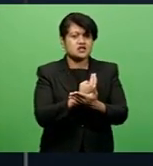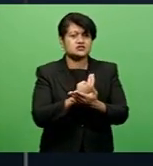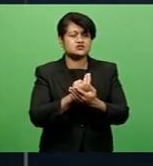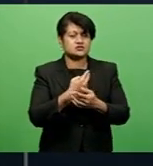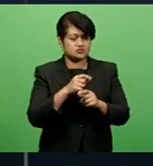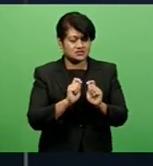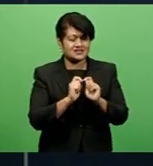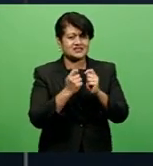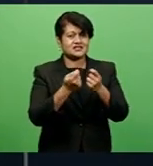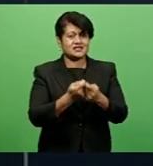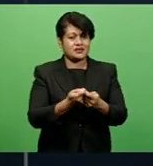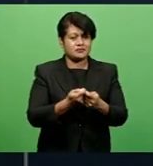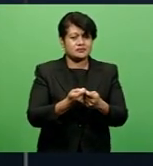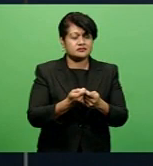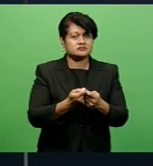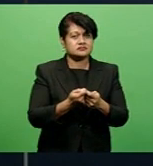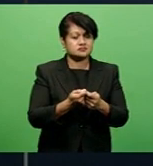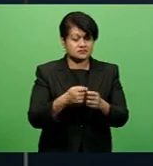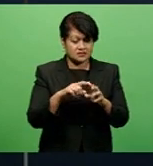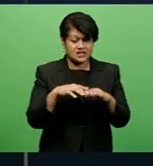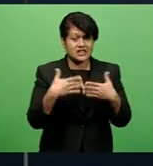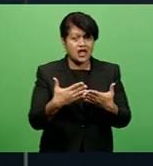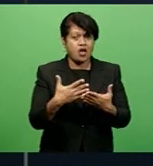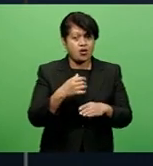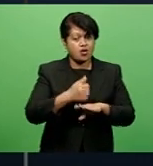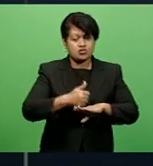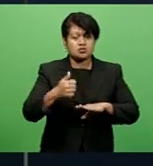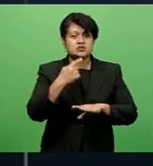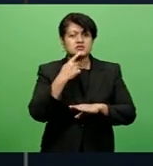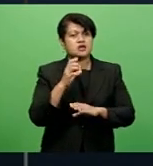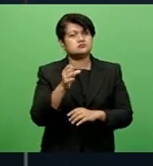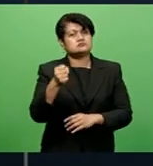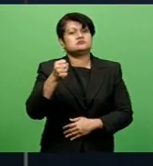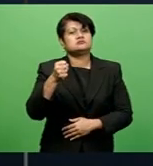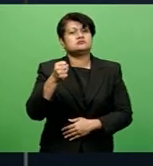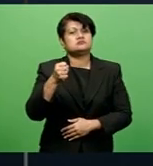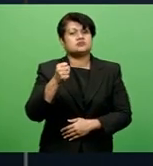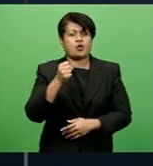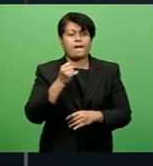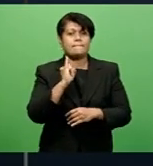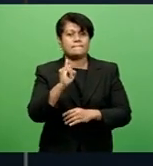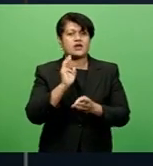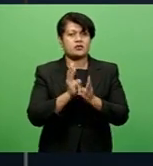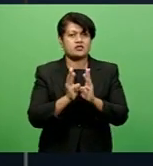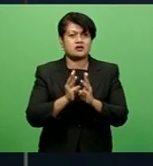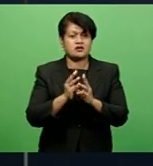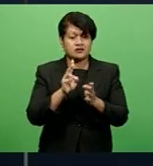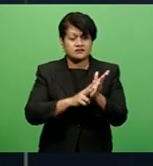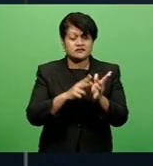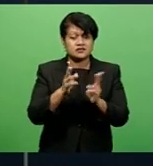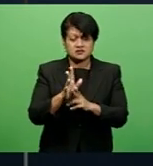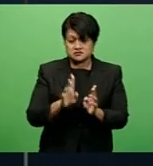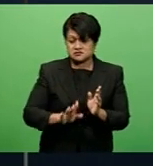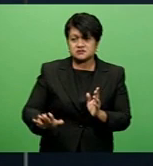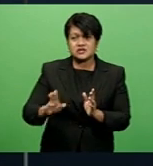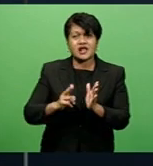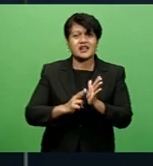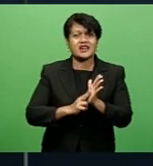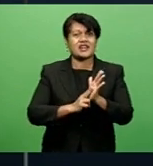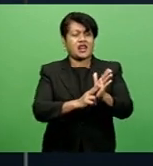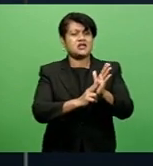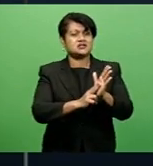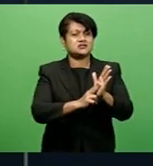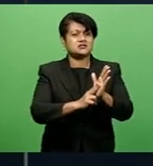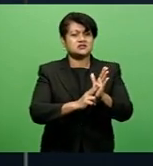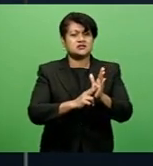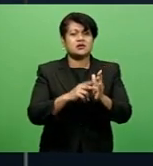being suspended the search due to bad weather. Villagers on the lower end of Namotomoto in Nandi are bracing for the